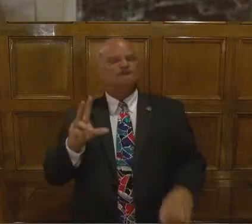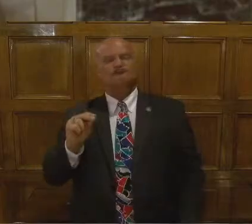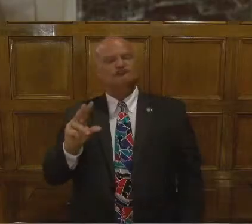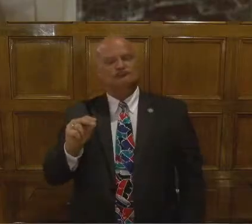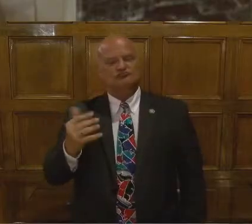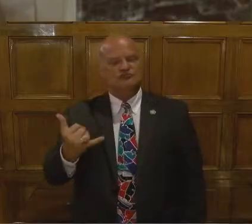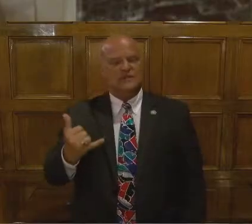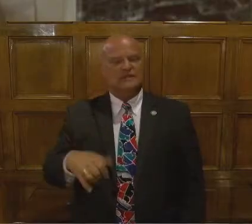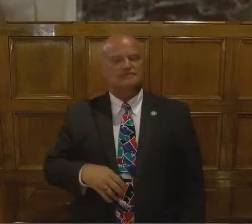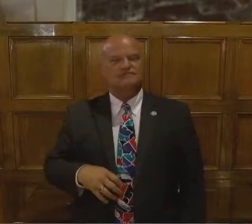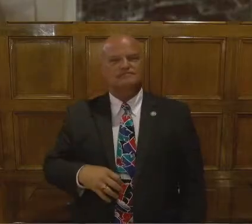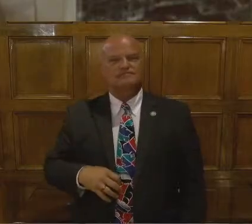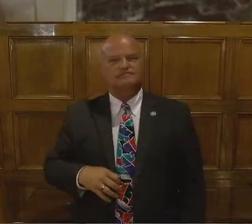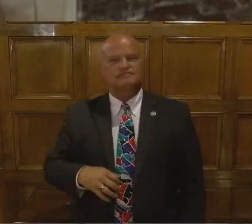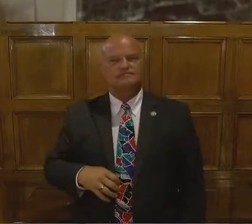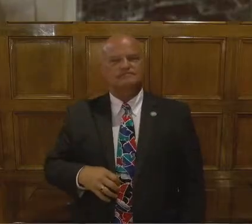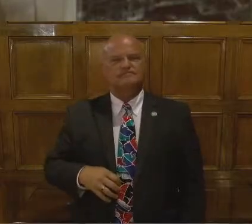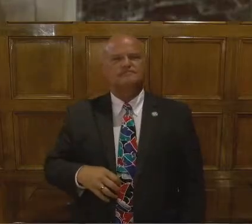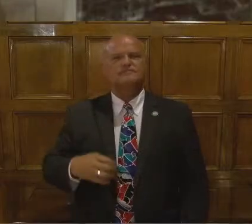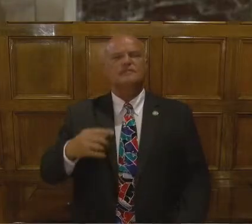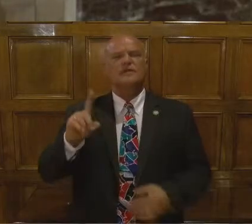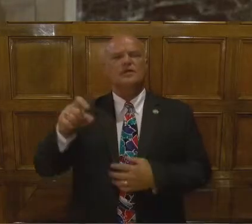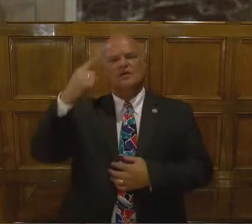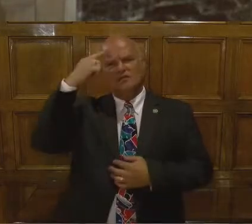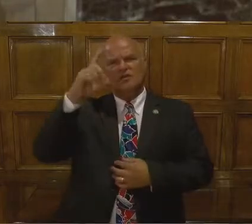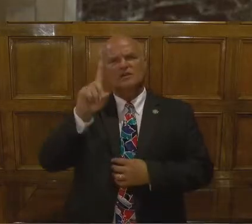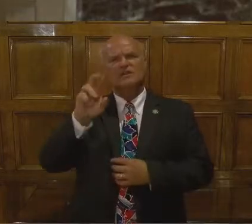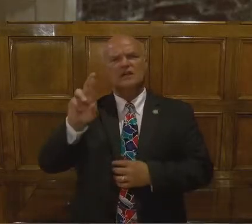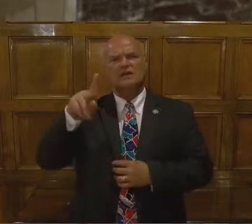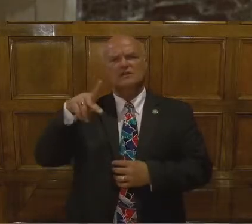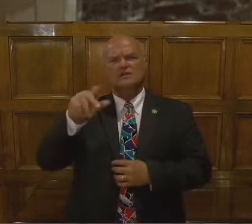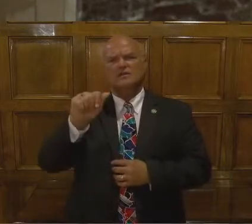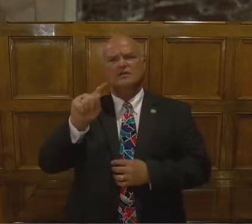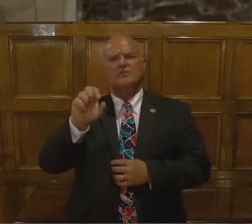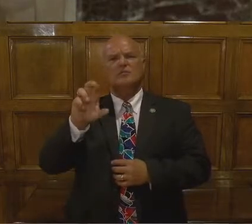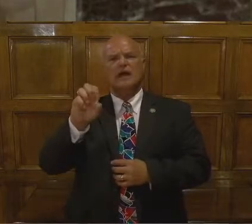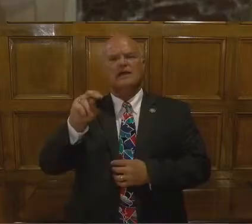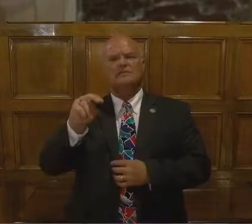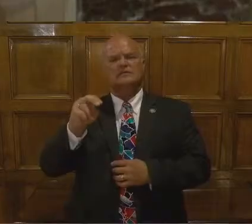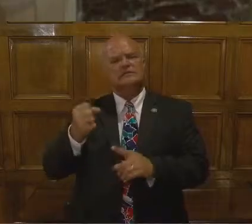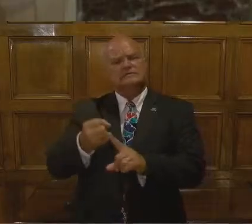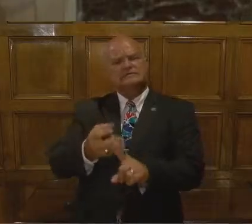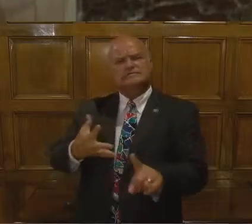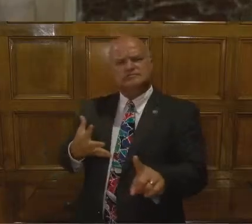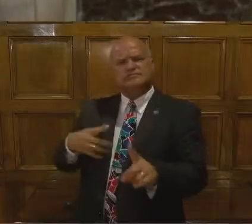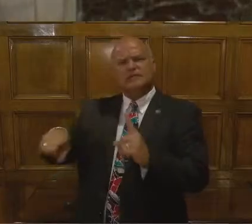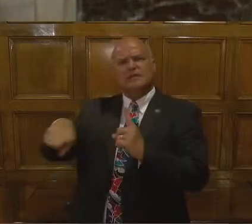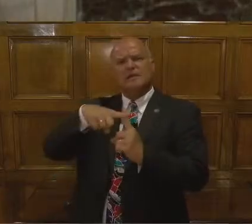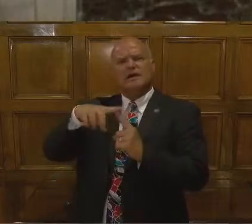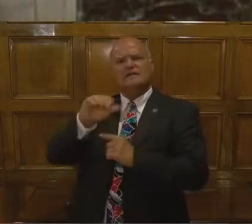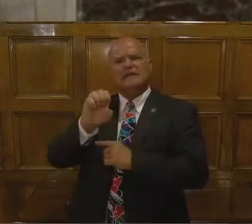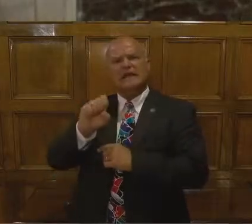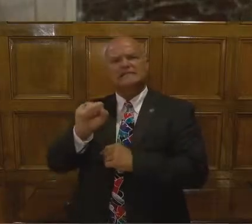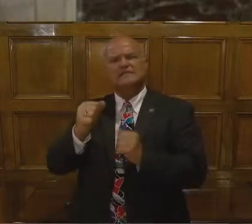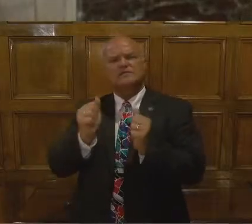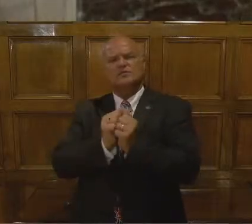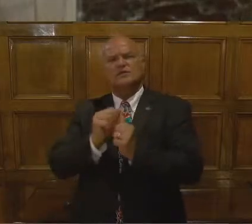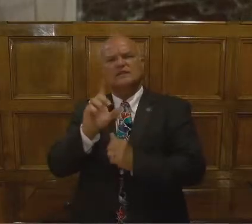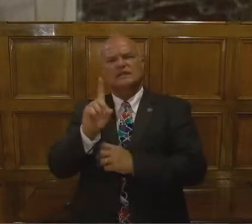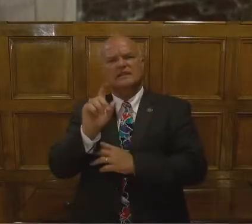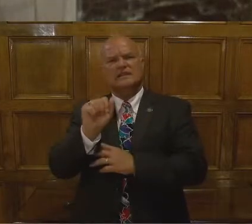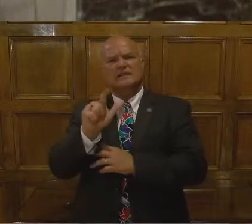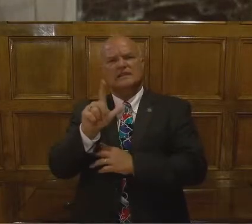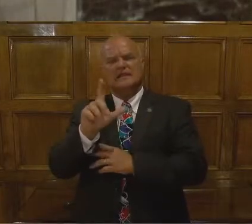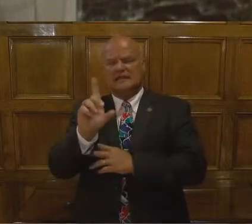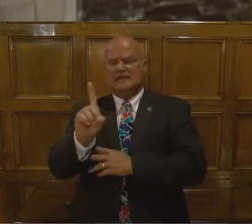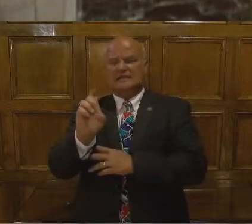now. I have a question for Dr. Patterson. Could you elaborate more on the positive cases with the Delta variant with staff at